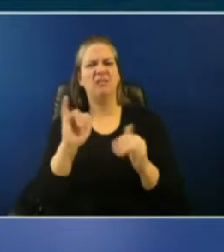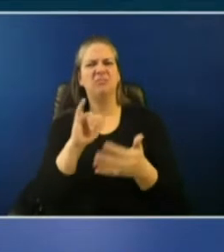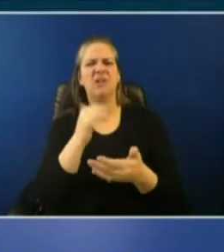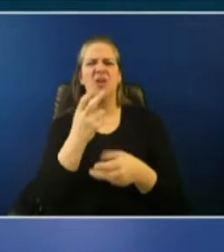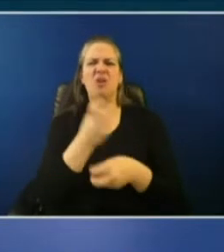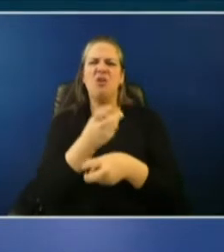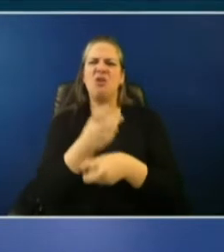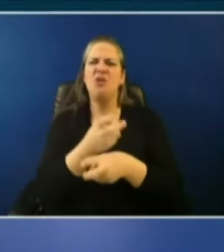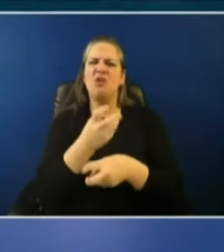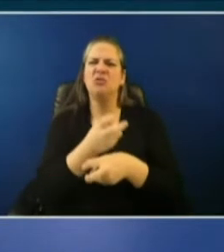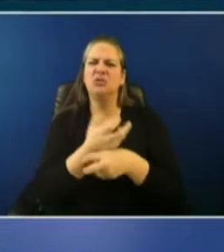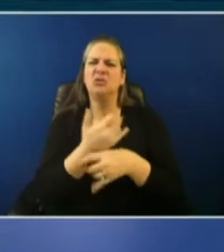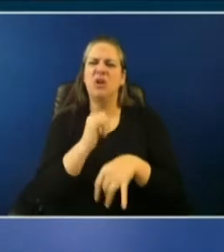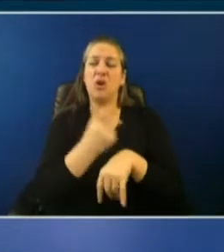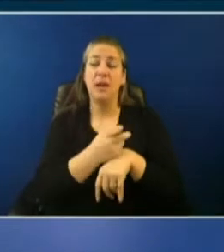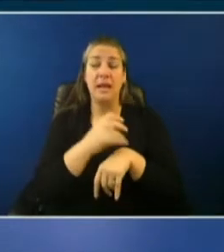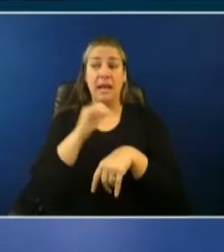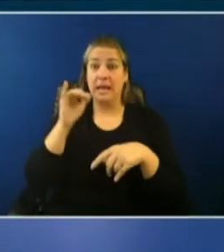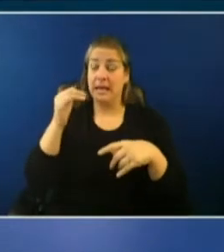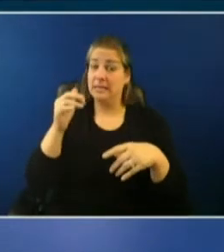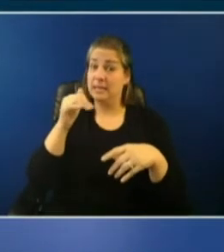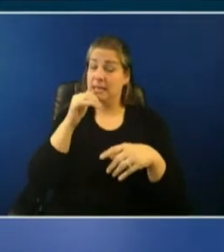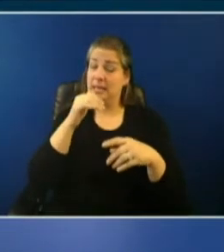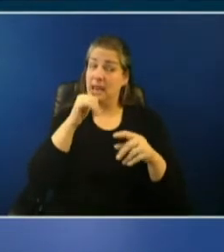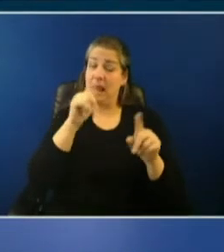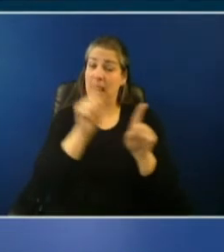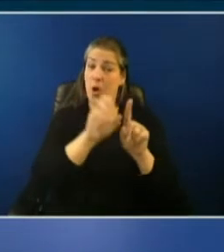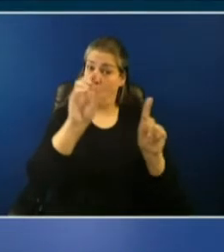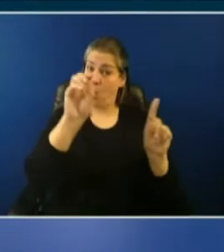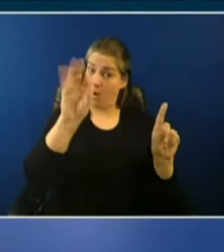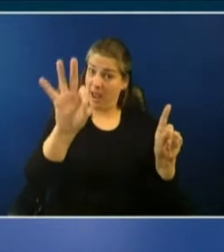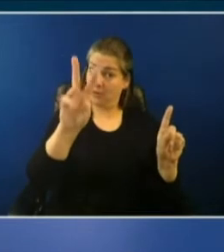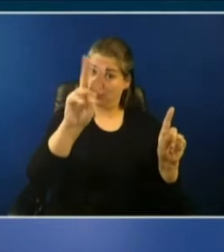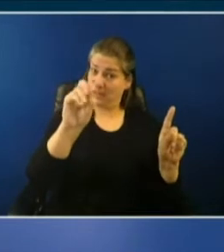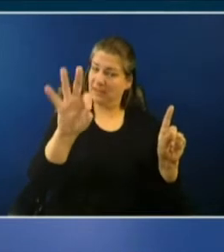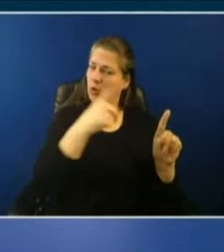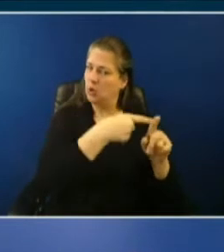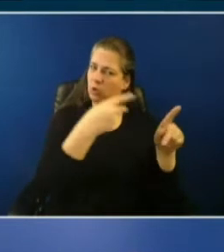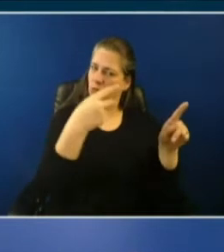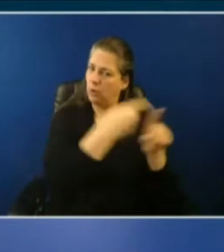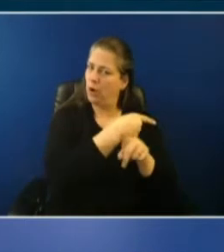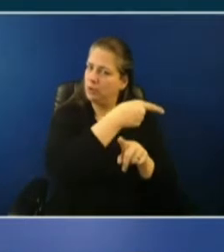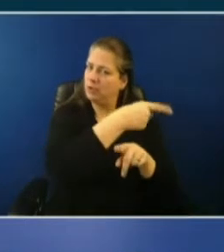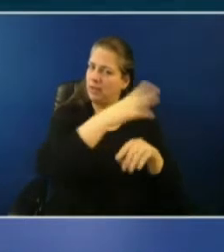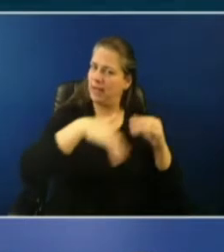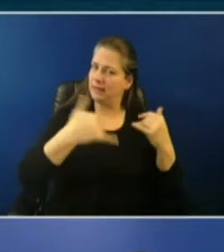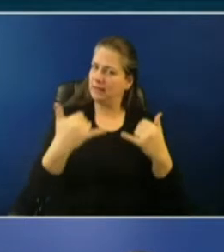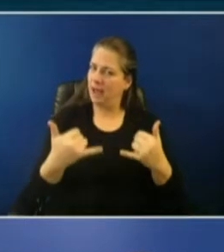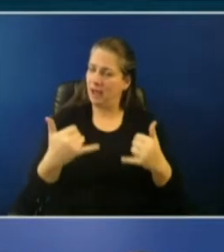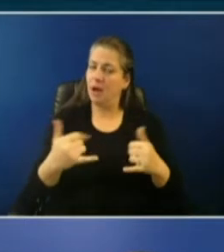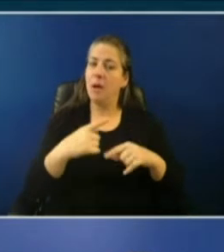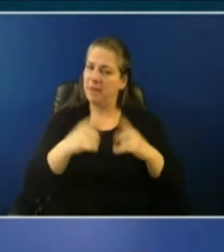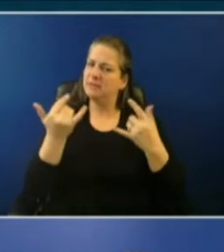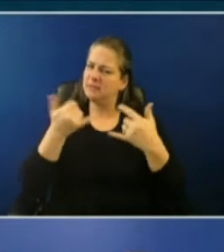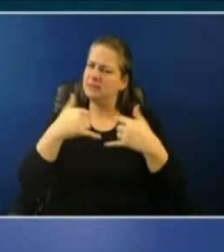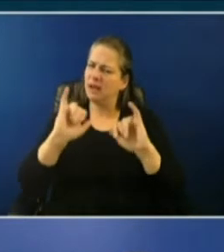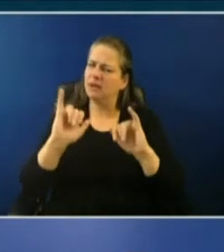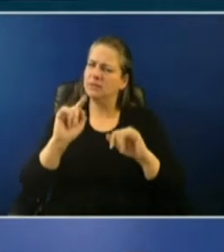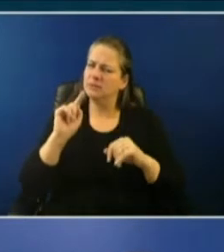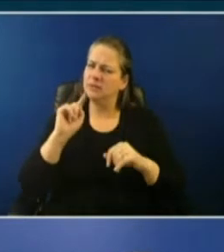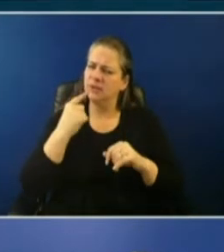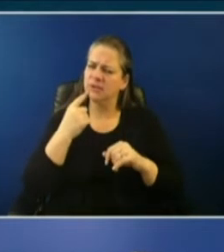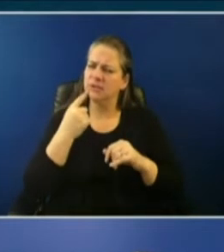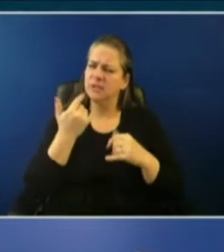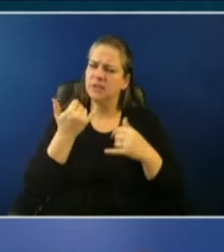less than 09. It's less than what we thought we might get originally, but it's still a very serious, significant weather